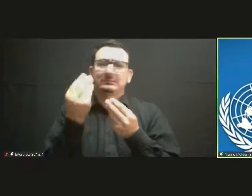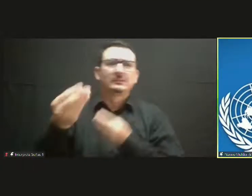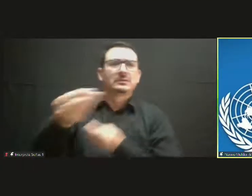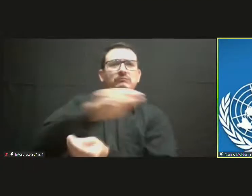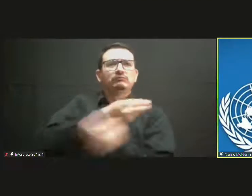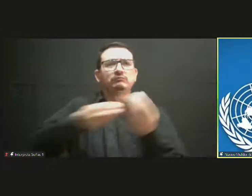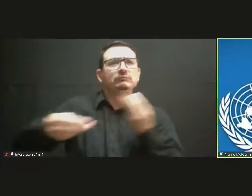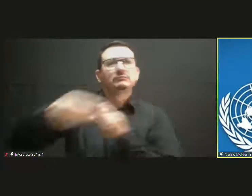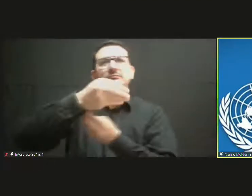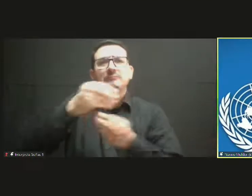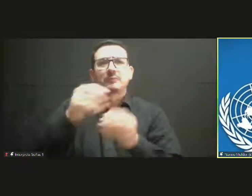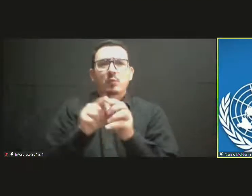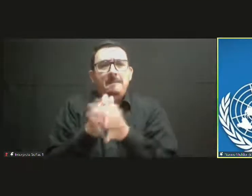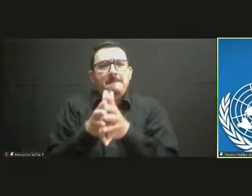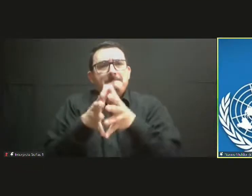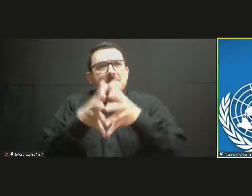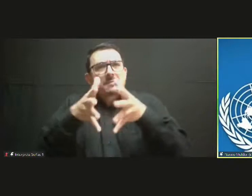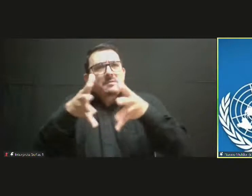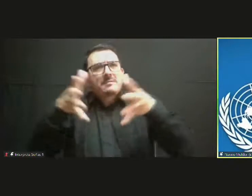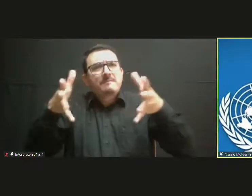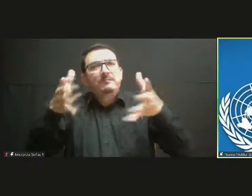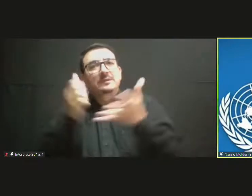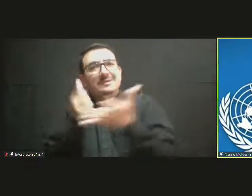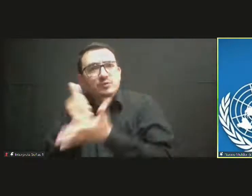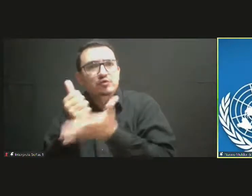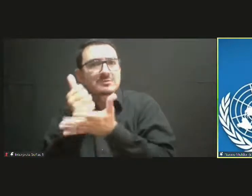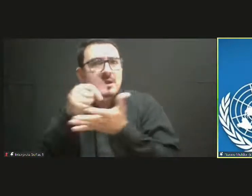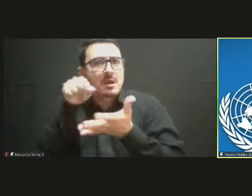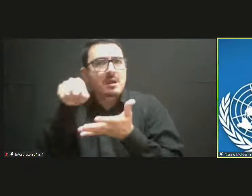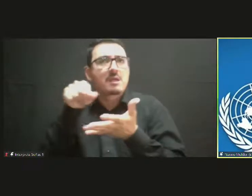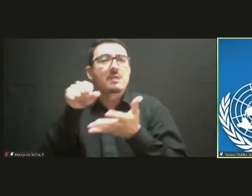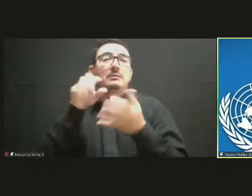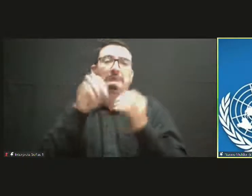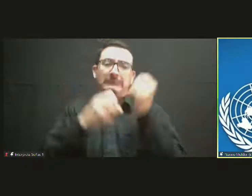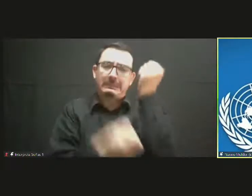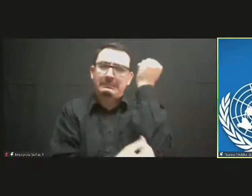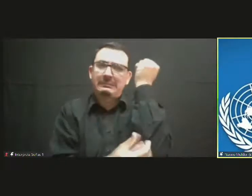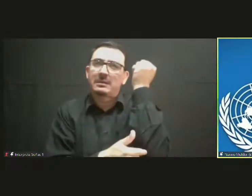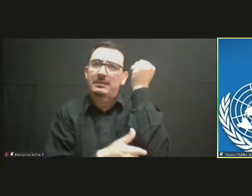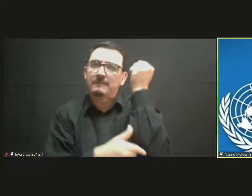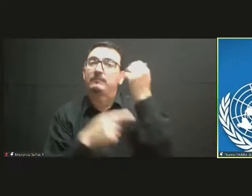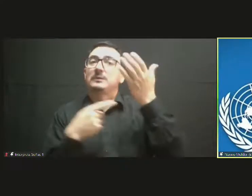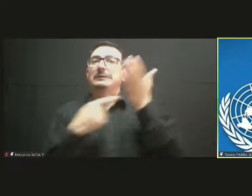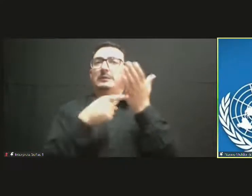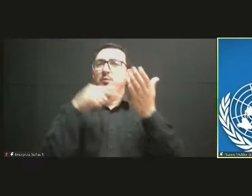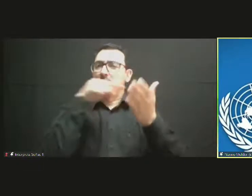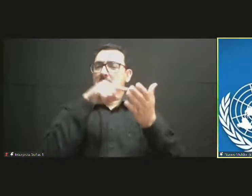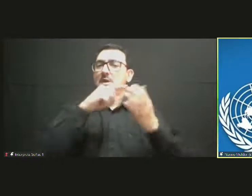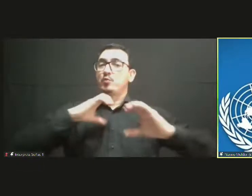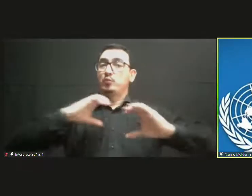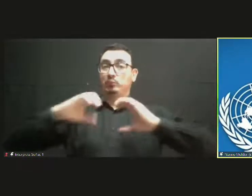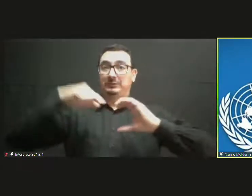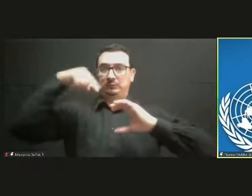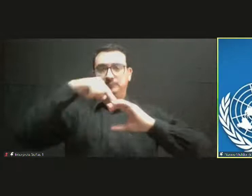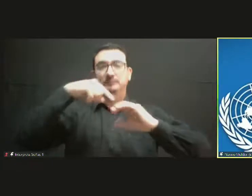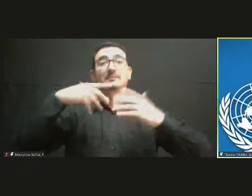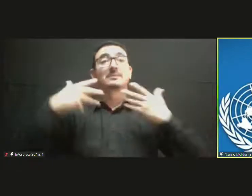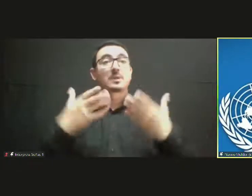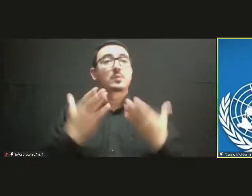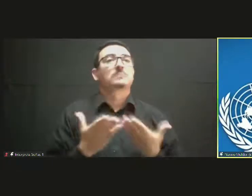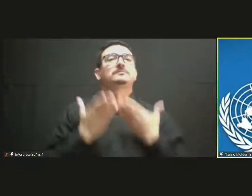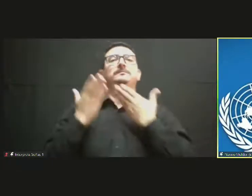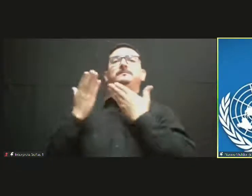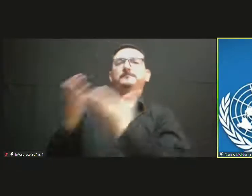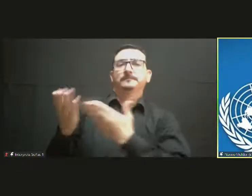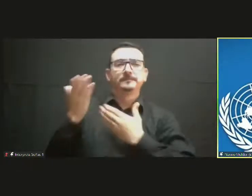is Mr. Tom Azopardi. He is a Bloomberg correspondent based here in Santiago, Chile. Tom, thank you so much again